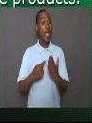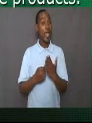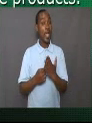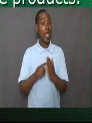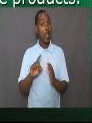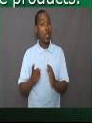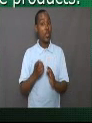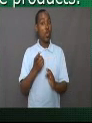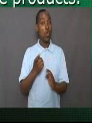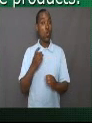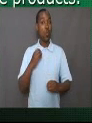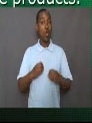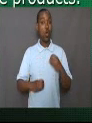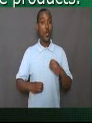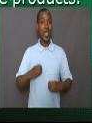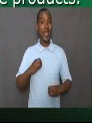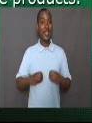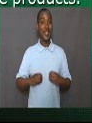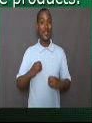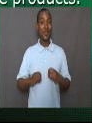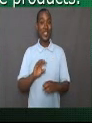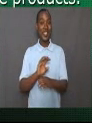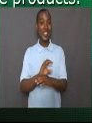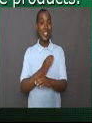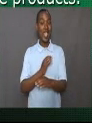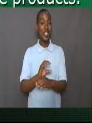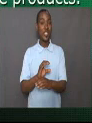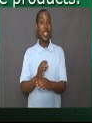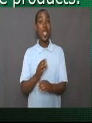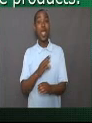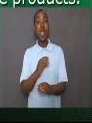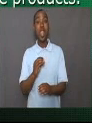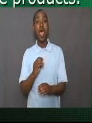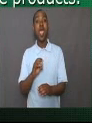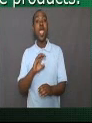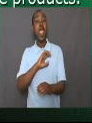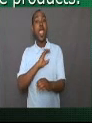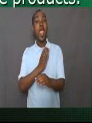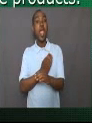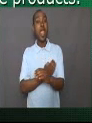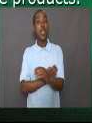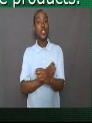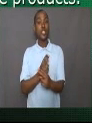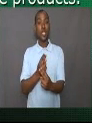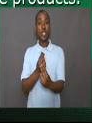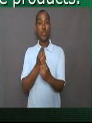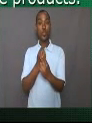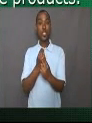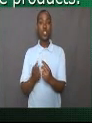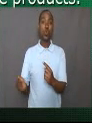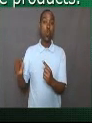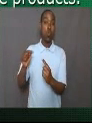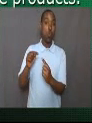place in an organism's cells to convert energy from nutrients